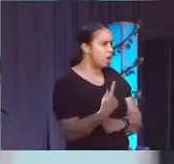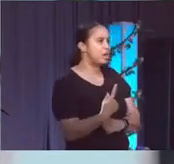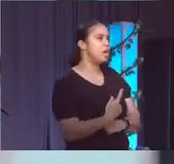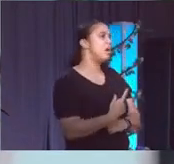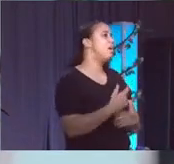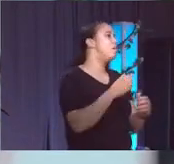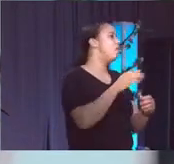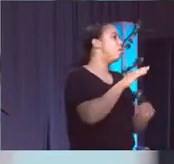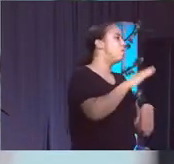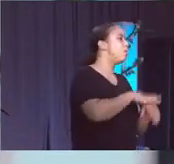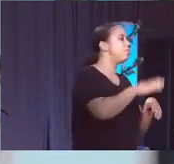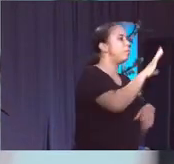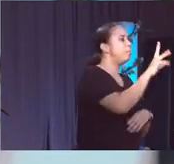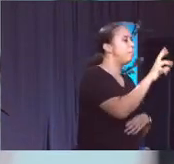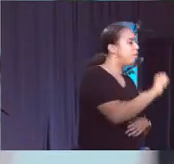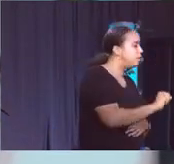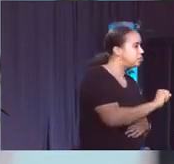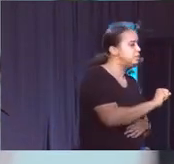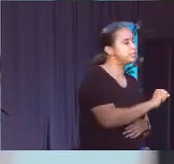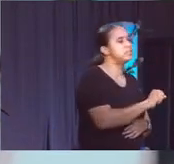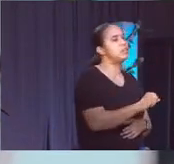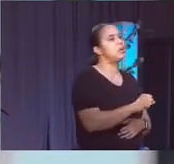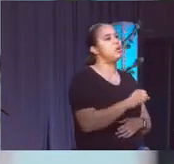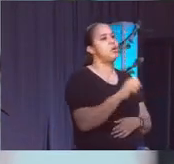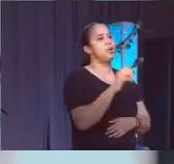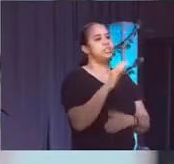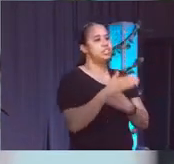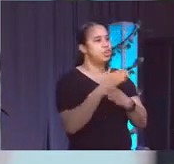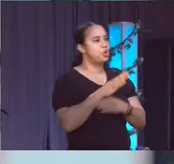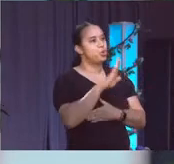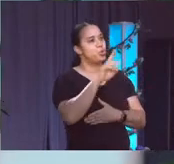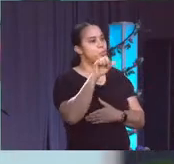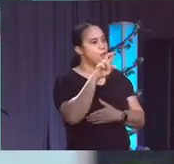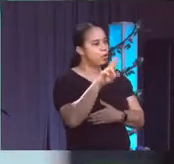on a bus, sharing an Uber,